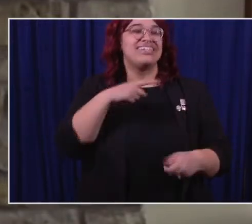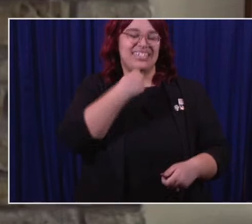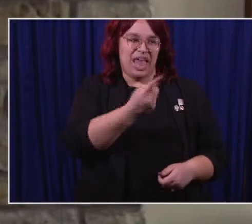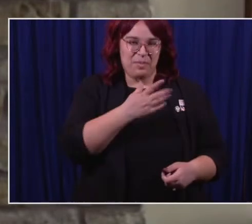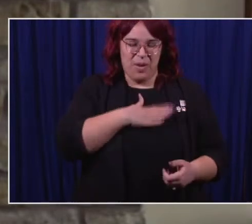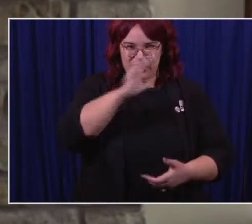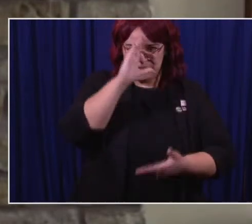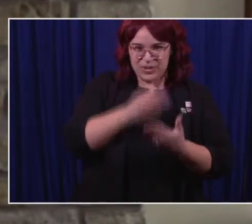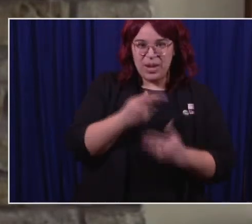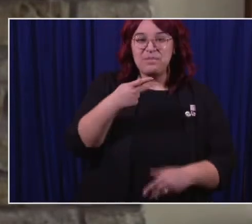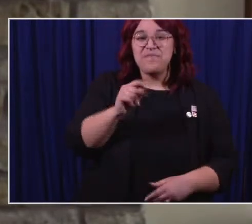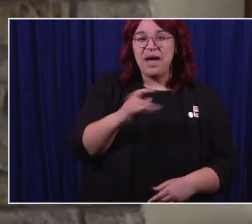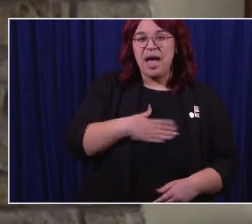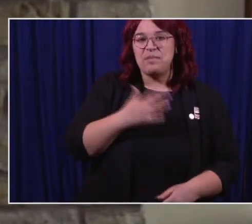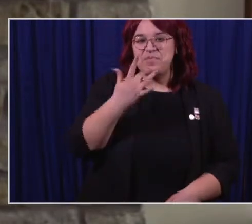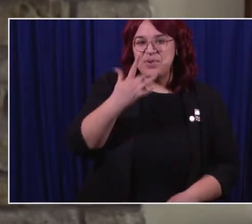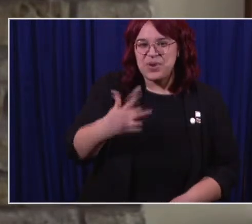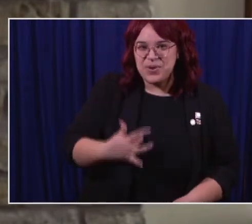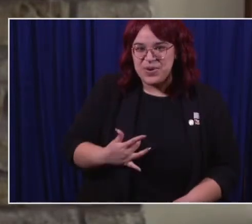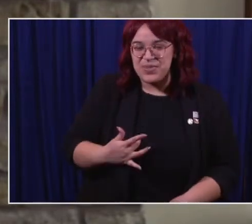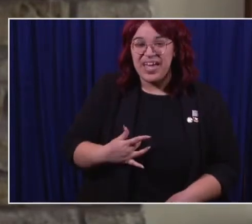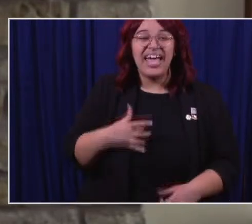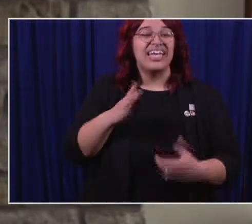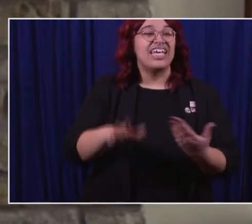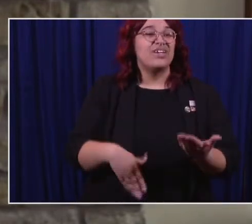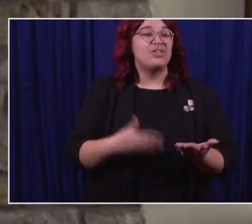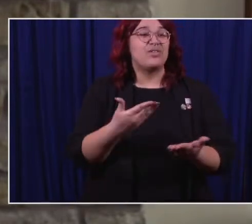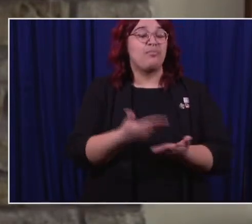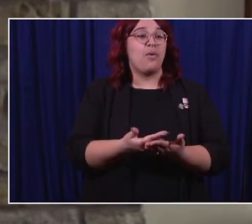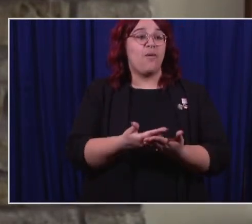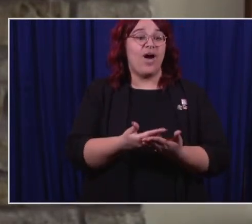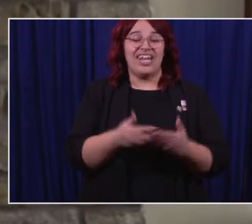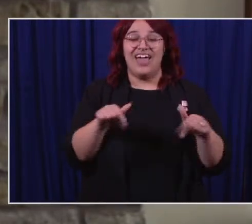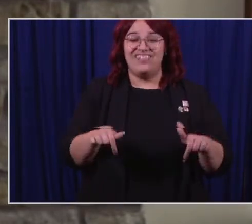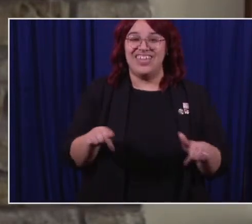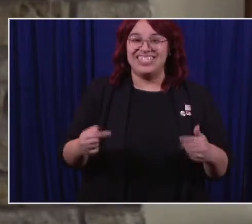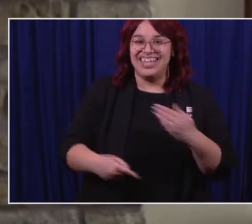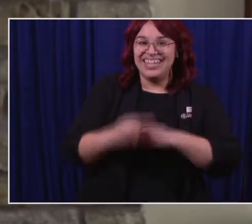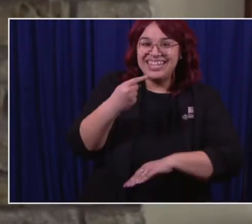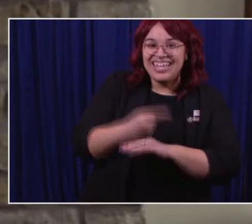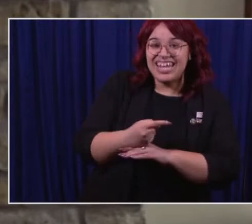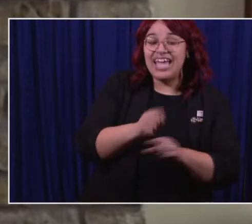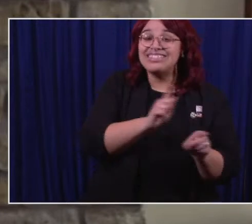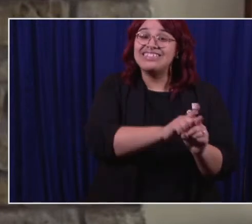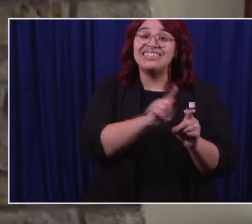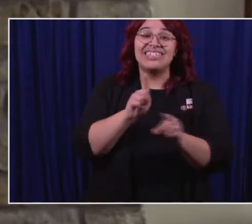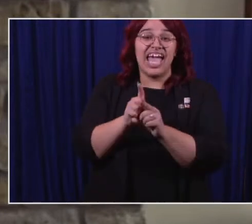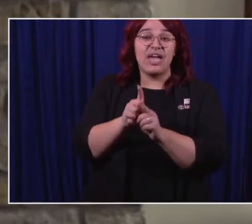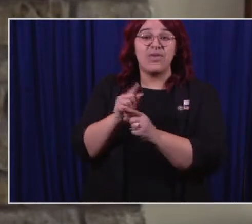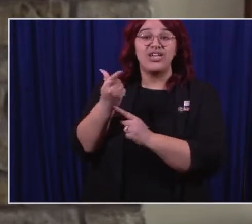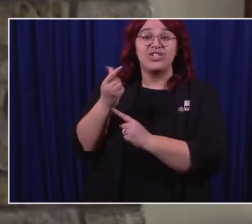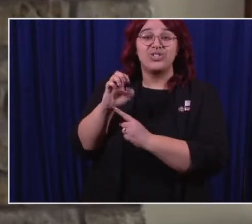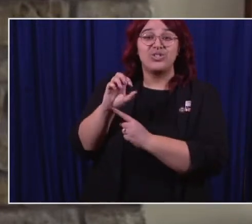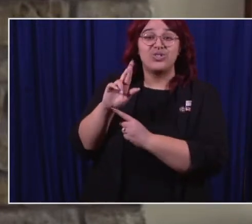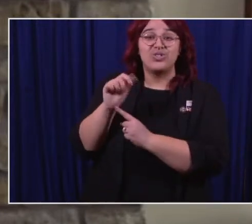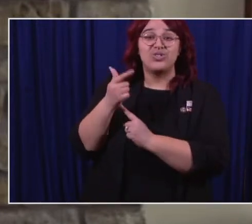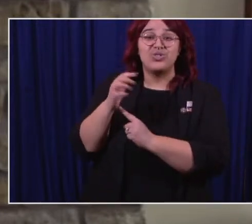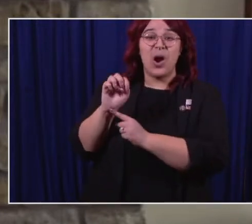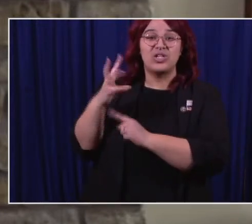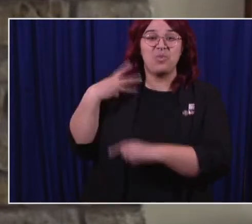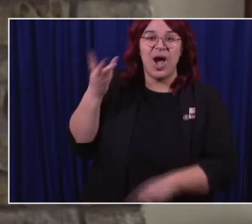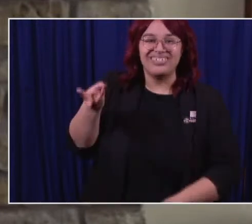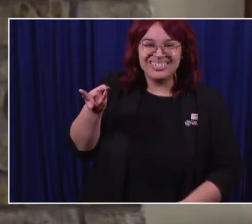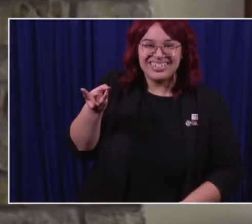birthday. He was born on this date, George Washington's birthday. Actually, a little trivia in